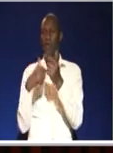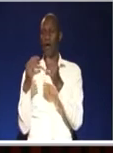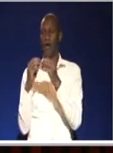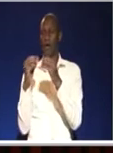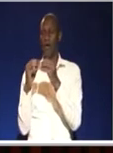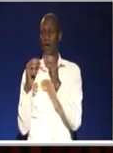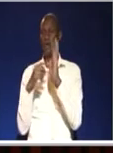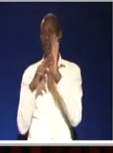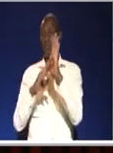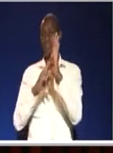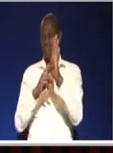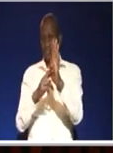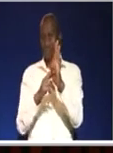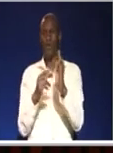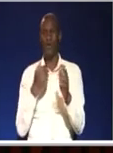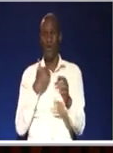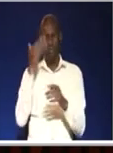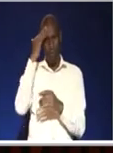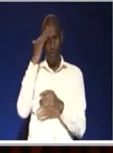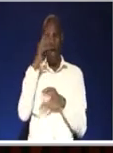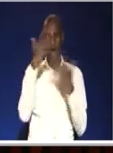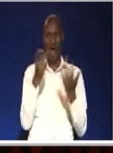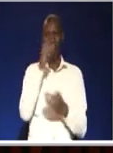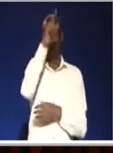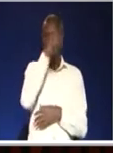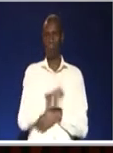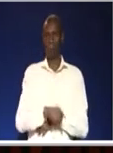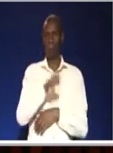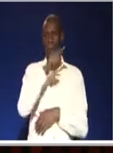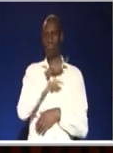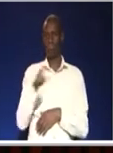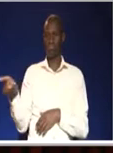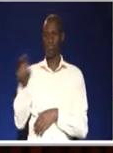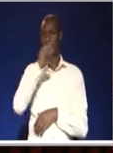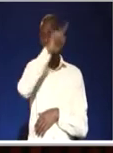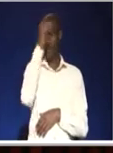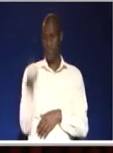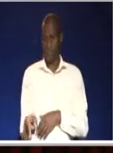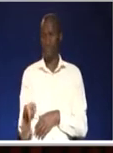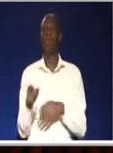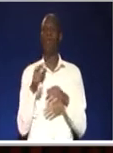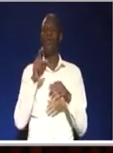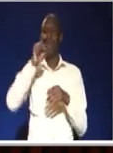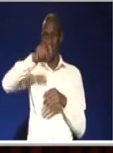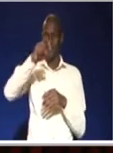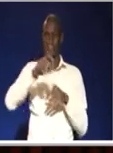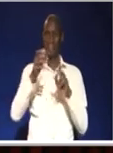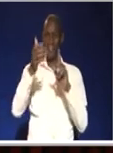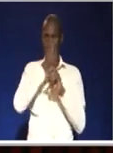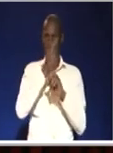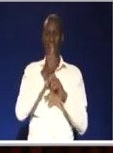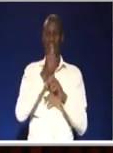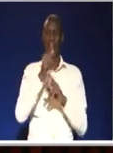knowledge of drawing graphs from mathematics. That means we need to get a